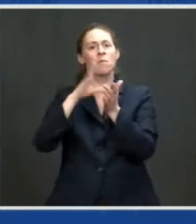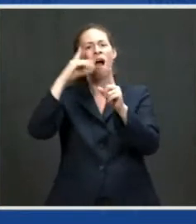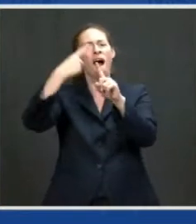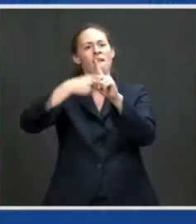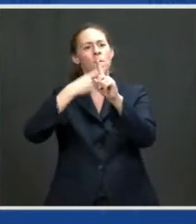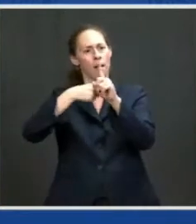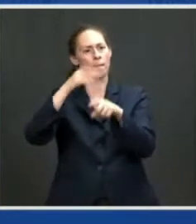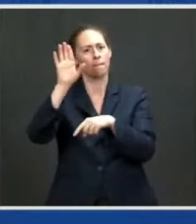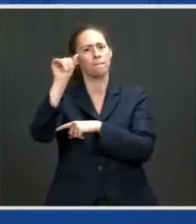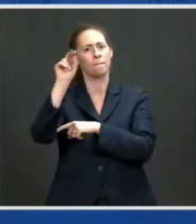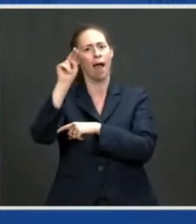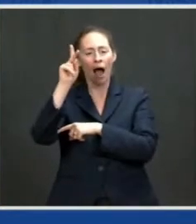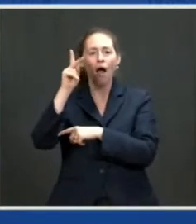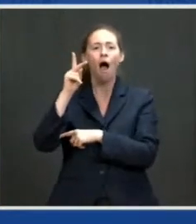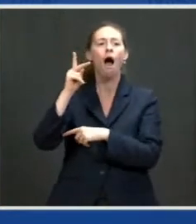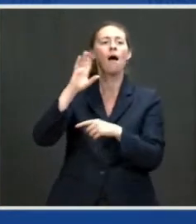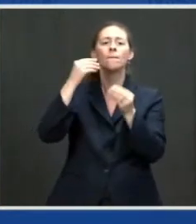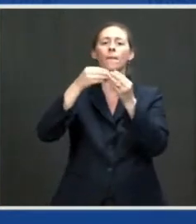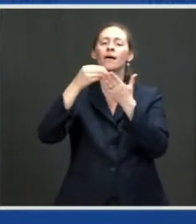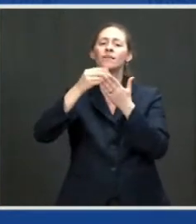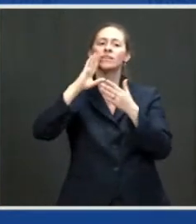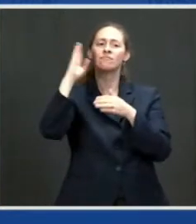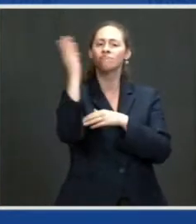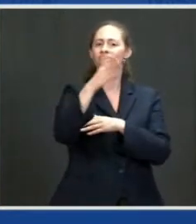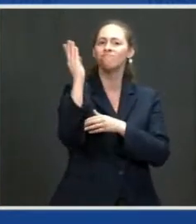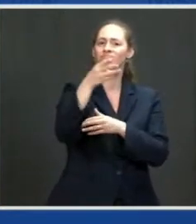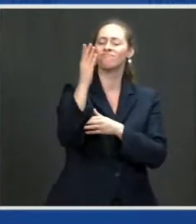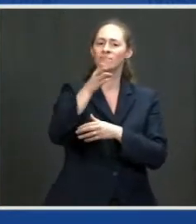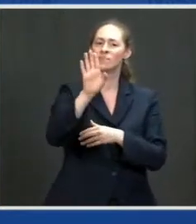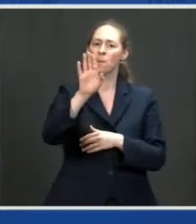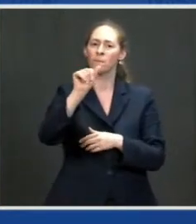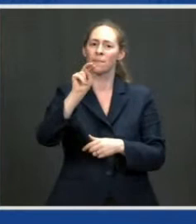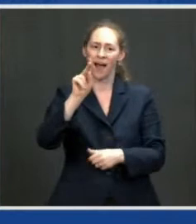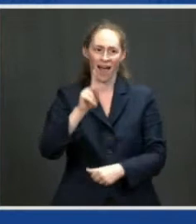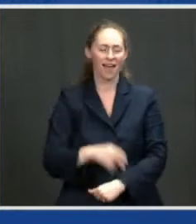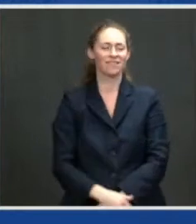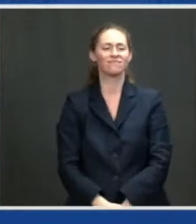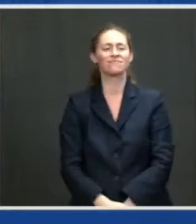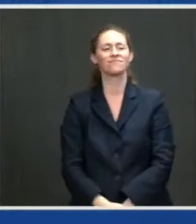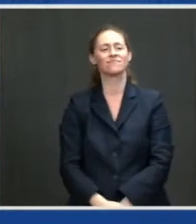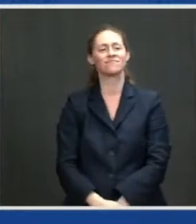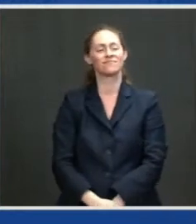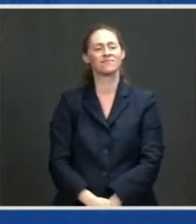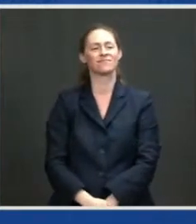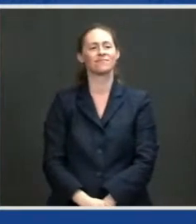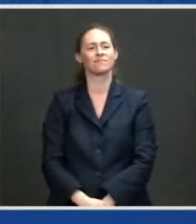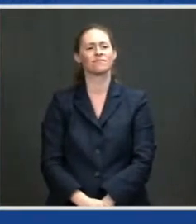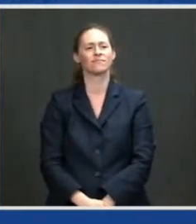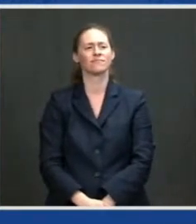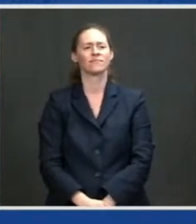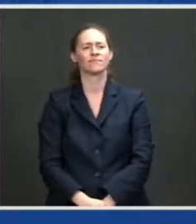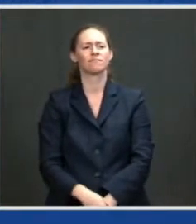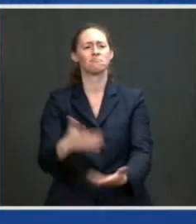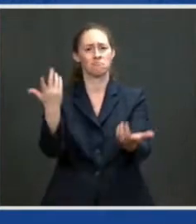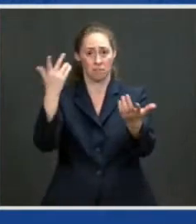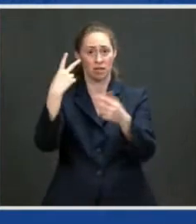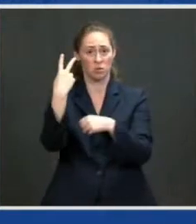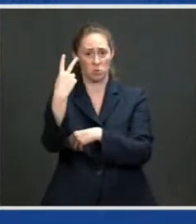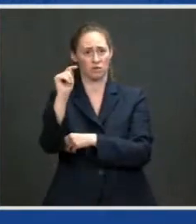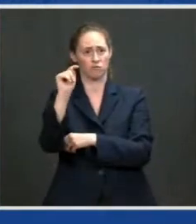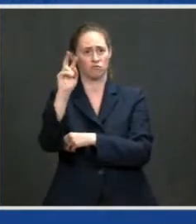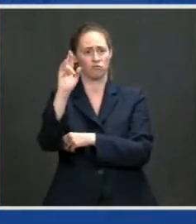out. By the way, we had no problem passing a $2 trillion tax plan that went to the